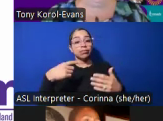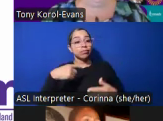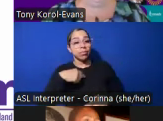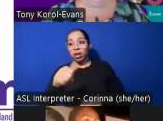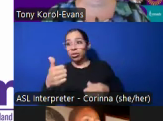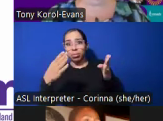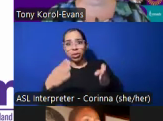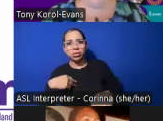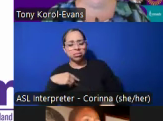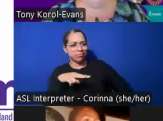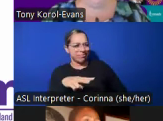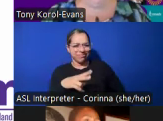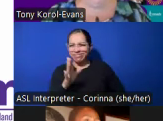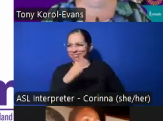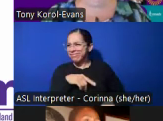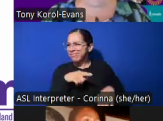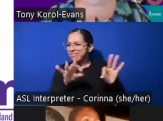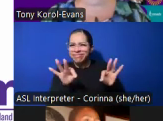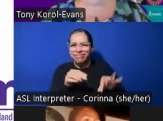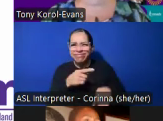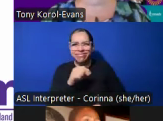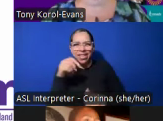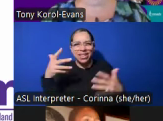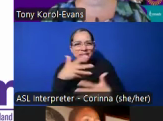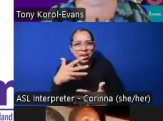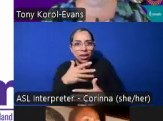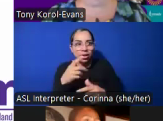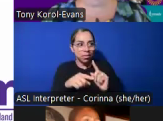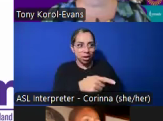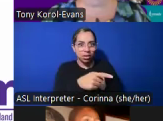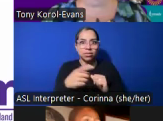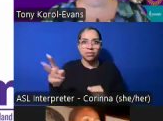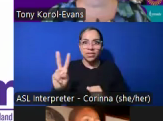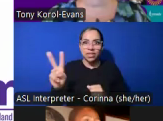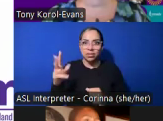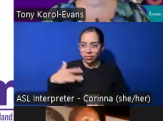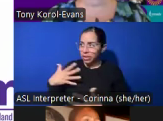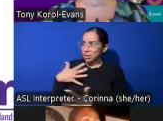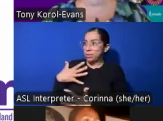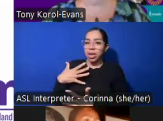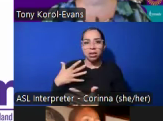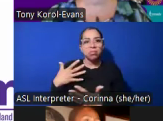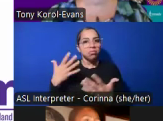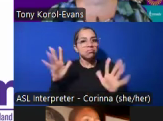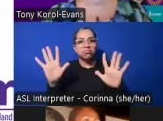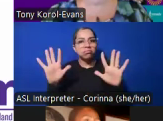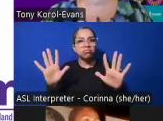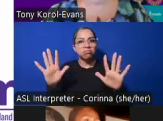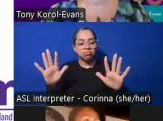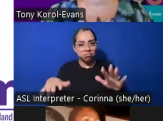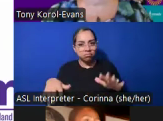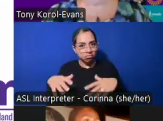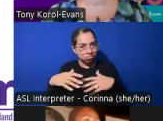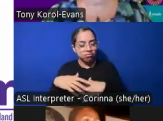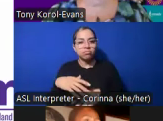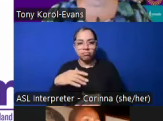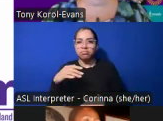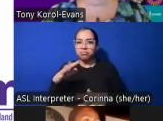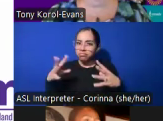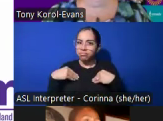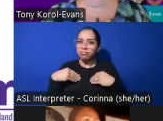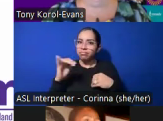incredibly intimidating to them. And for that, I'll give an example of a uh, survivor who